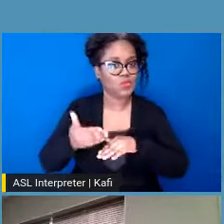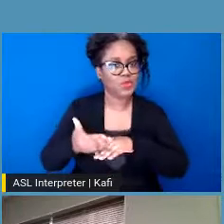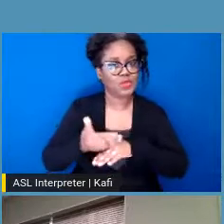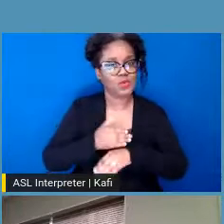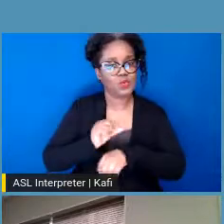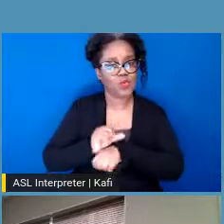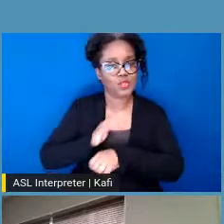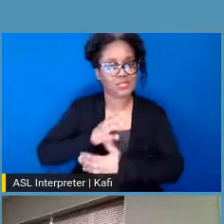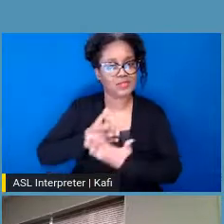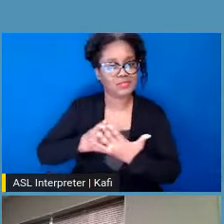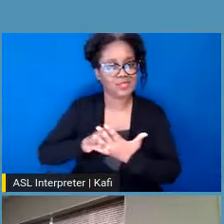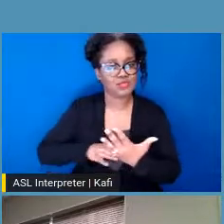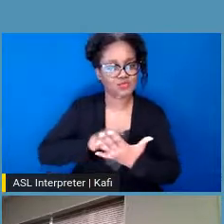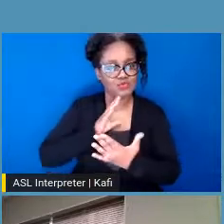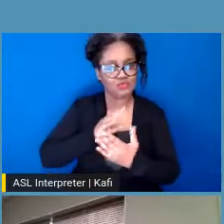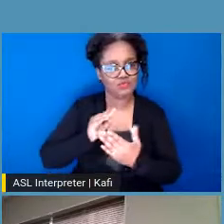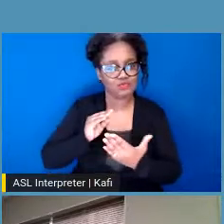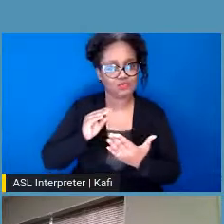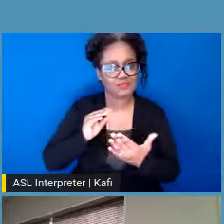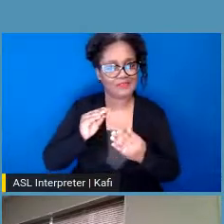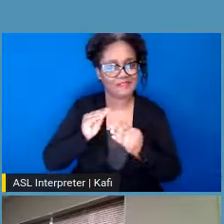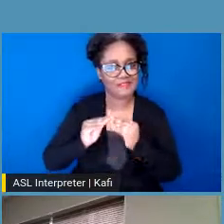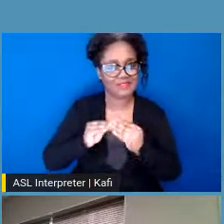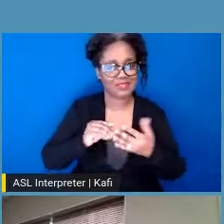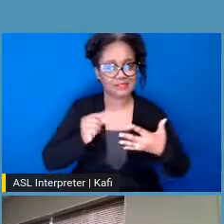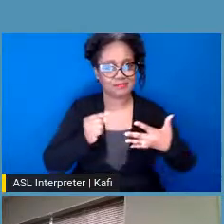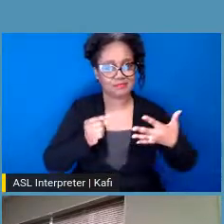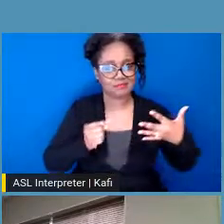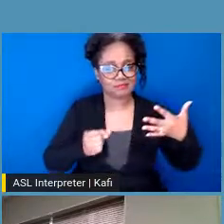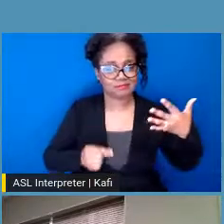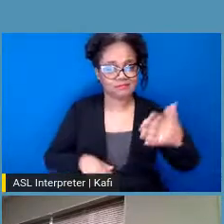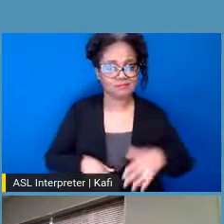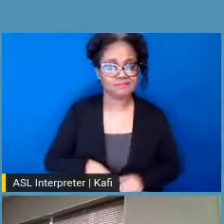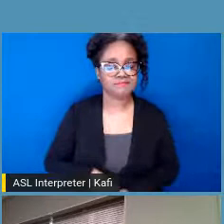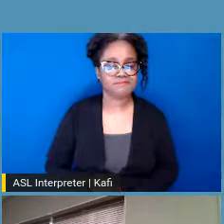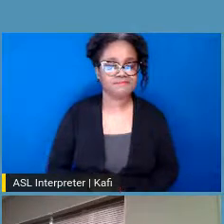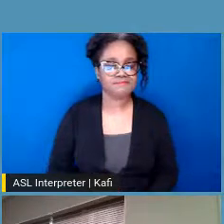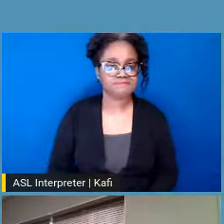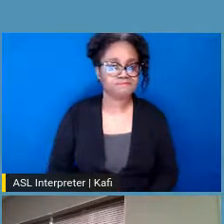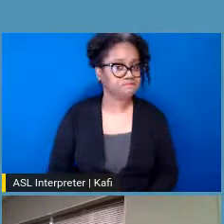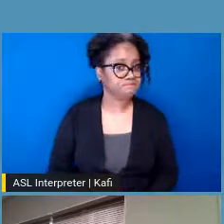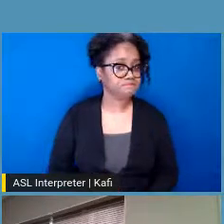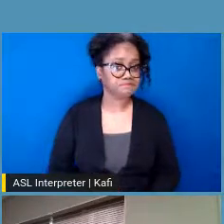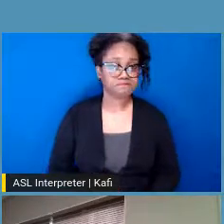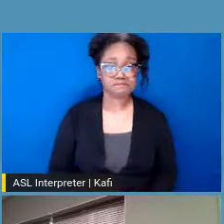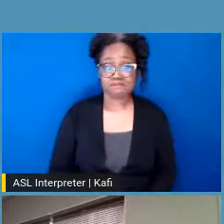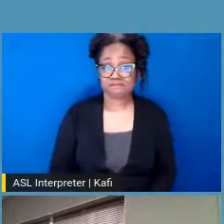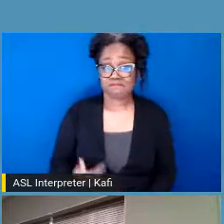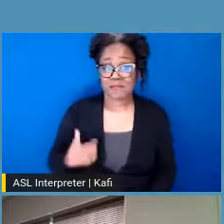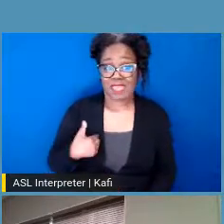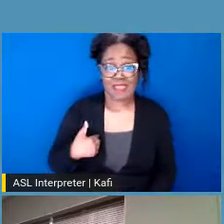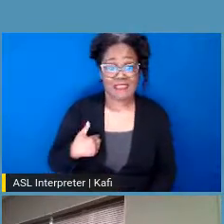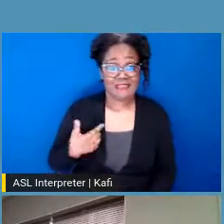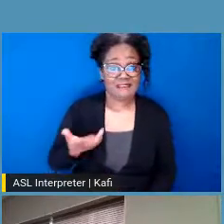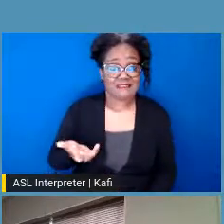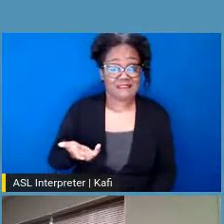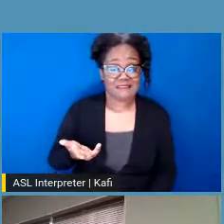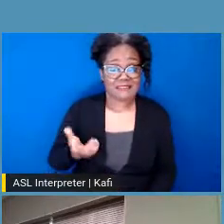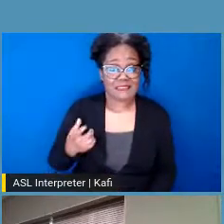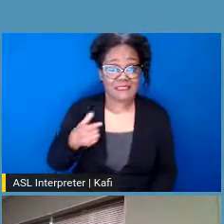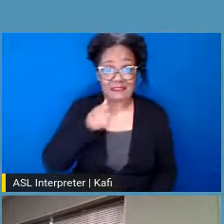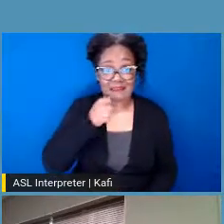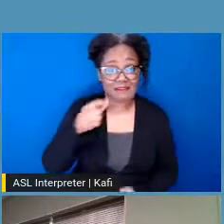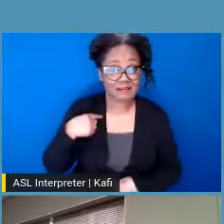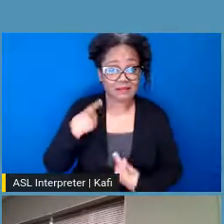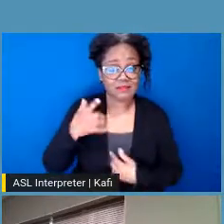that. So anyway, I hadn't done photography in probably about 5 years. I had been a